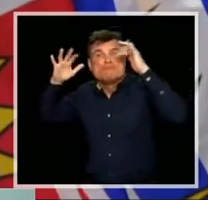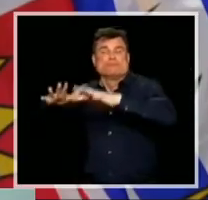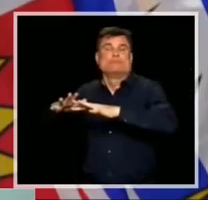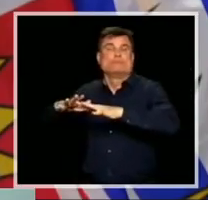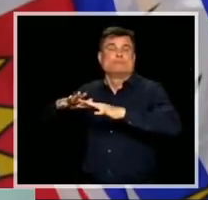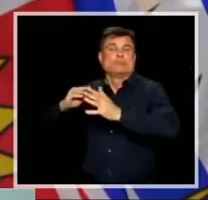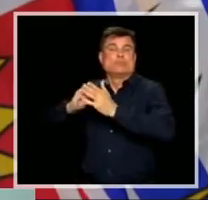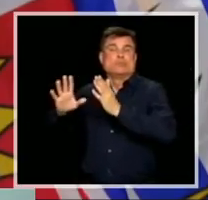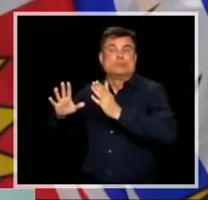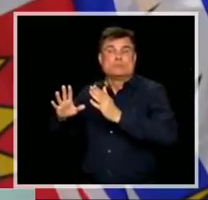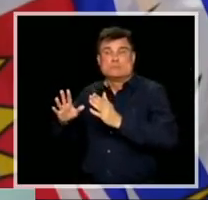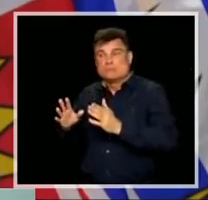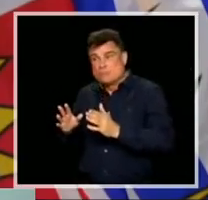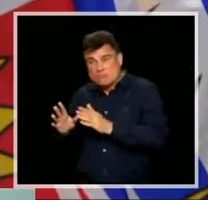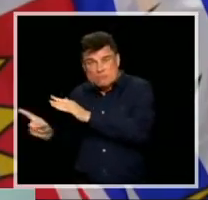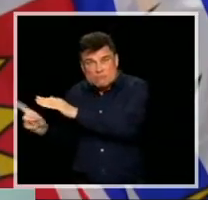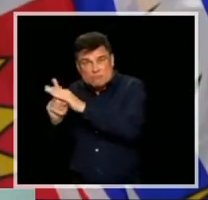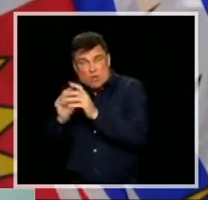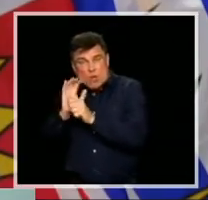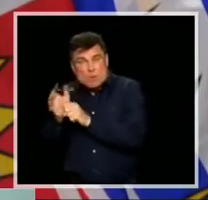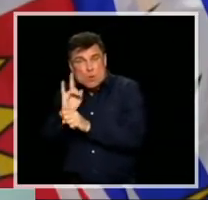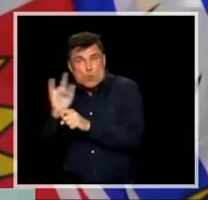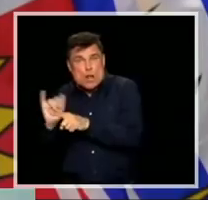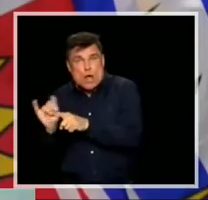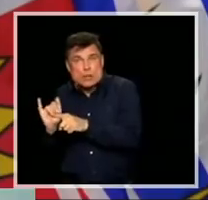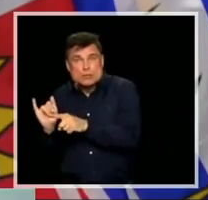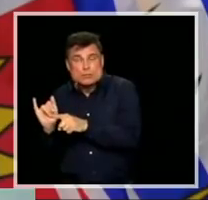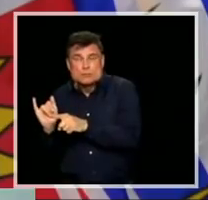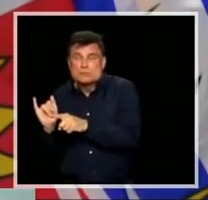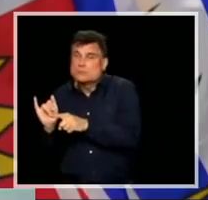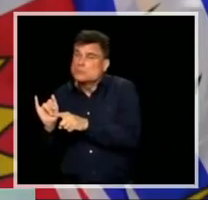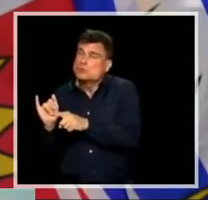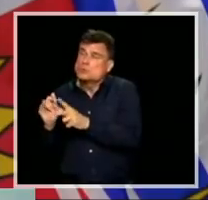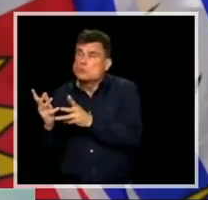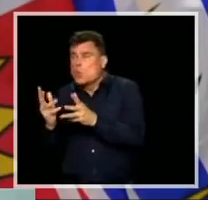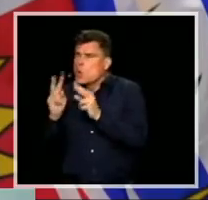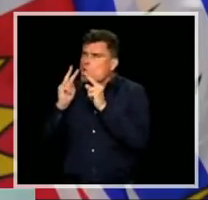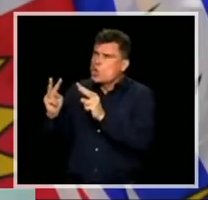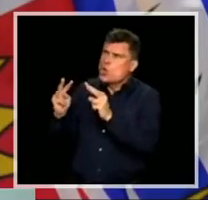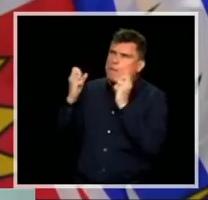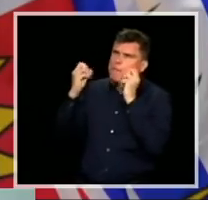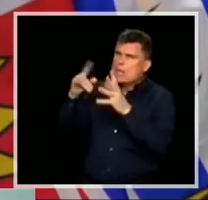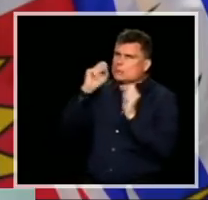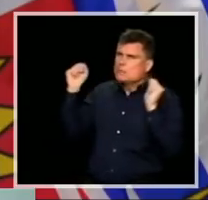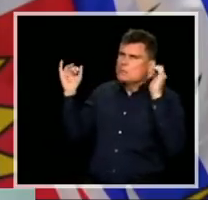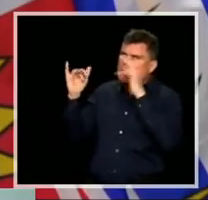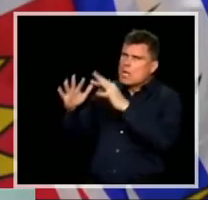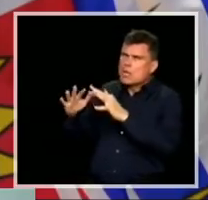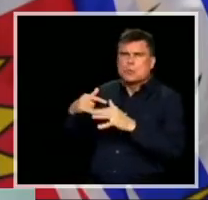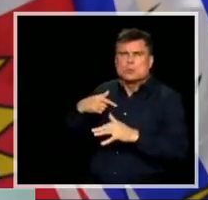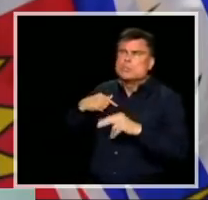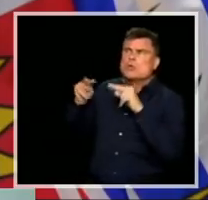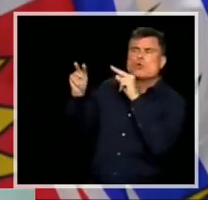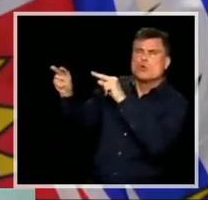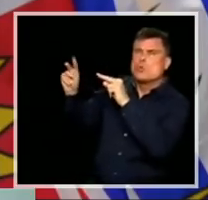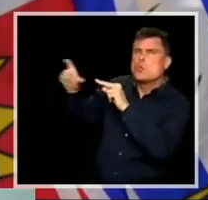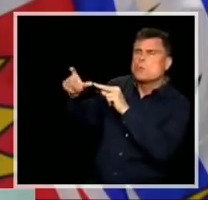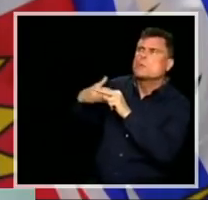know we can prevent it by putting in place the measures that we have in our schools. And it's going to be a bit of a challenge. It's going to